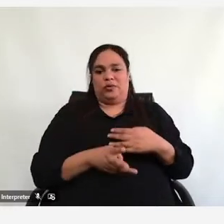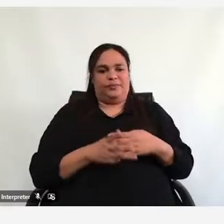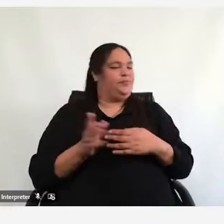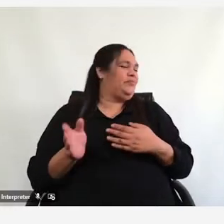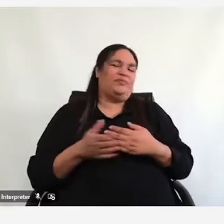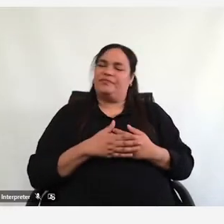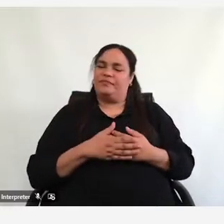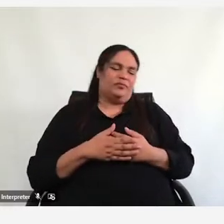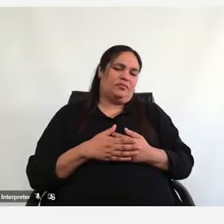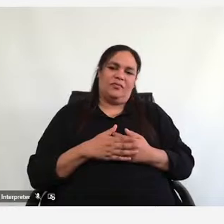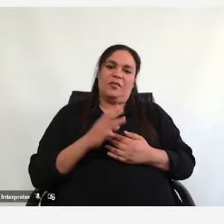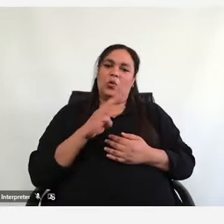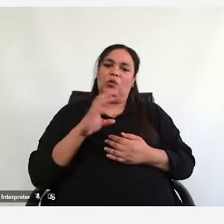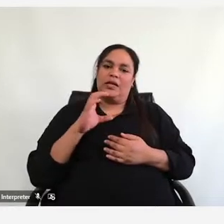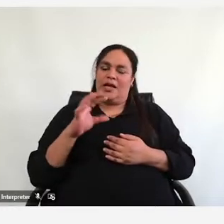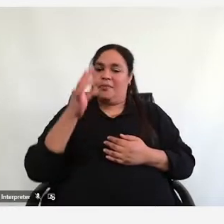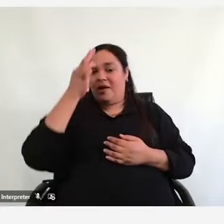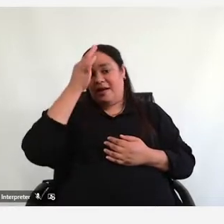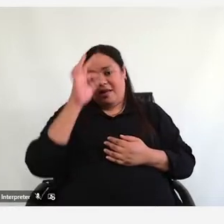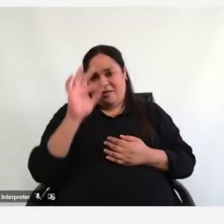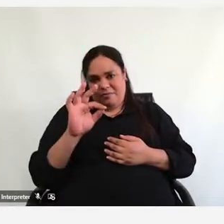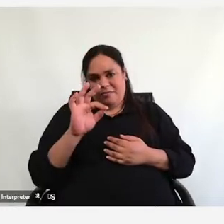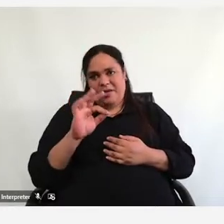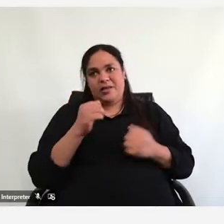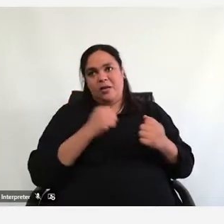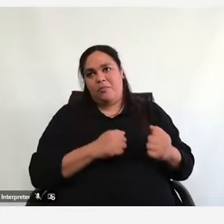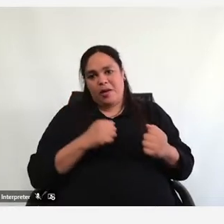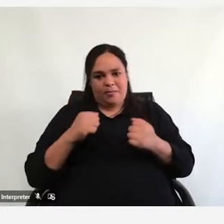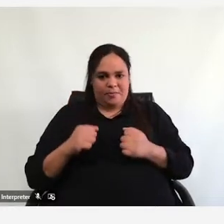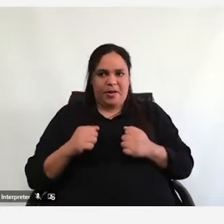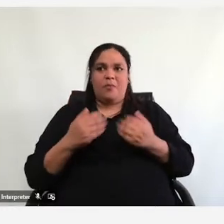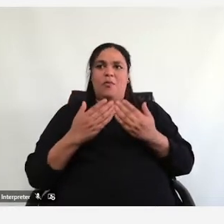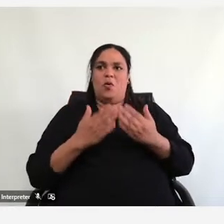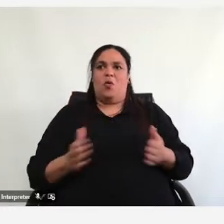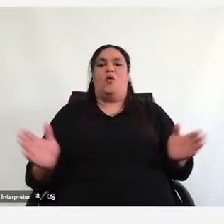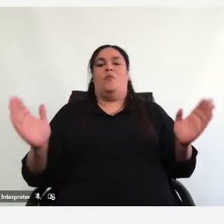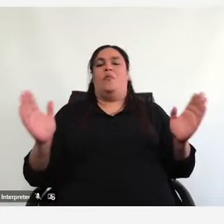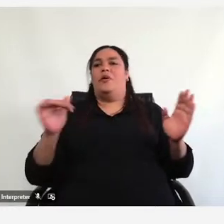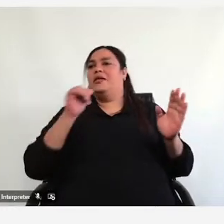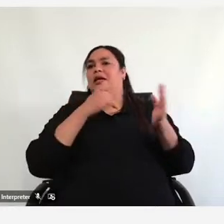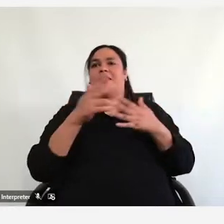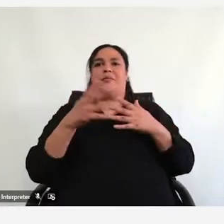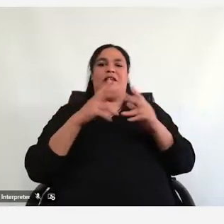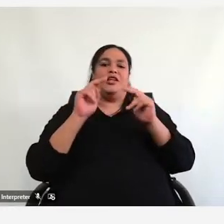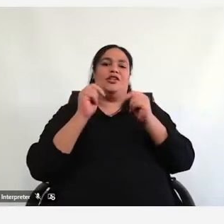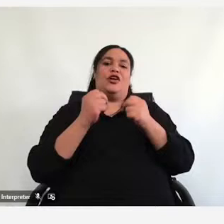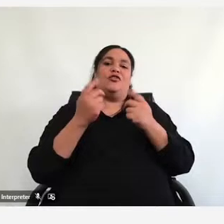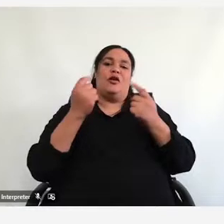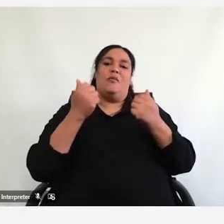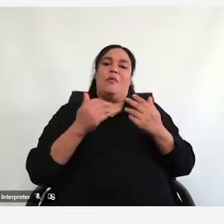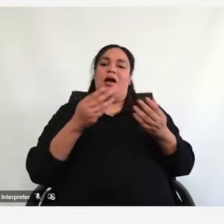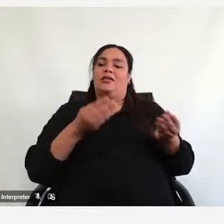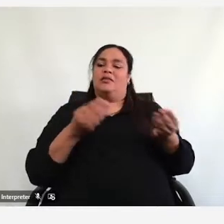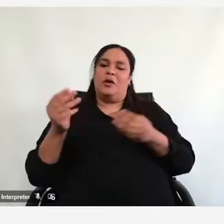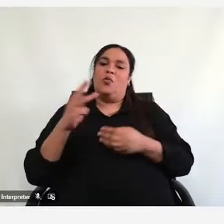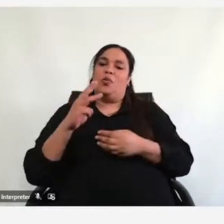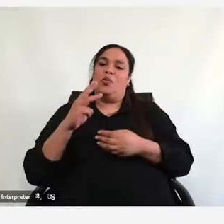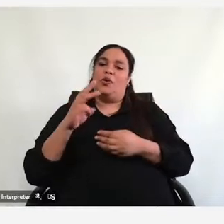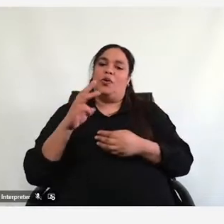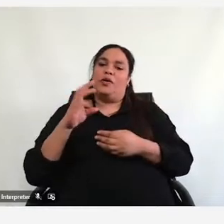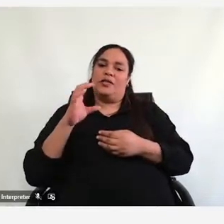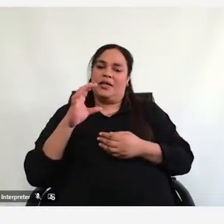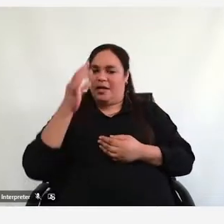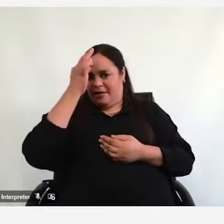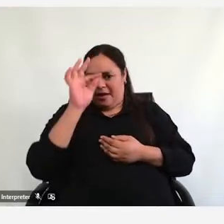not. The Western Cape government remains open. Whether the national budget gets passed, the Western Cape government